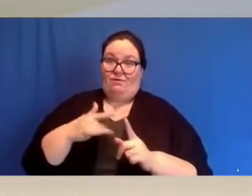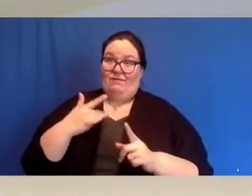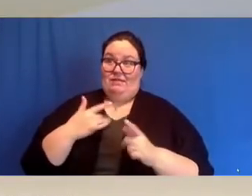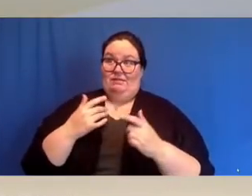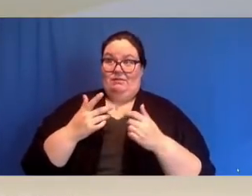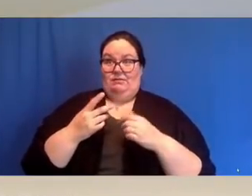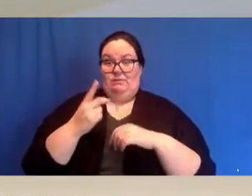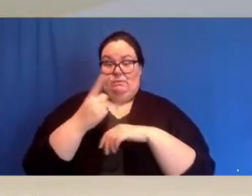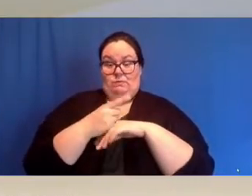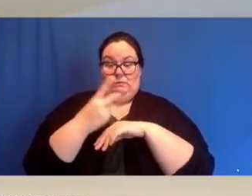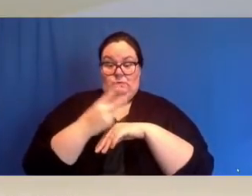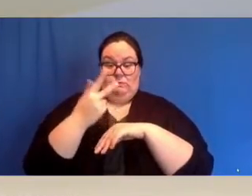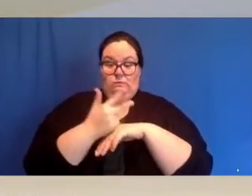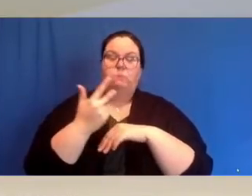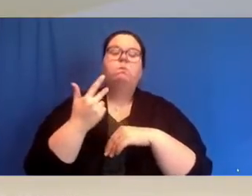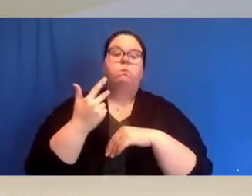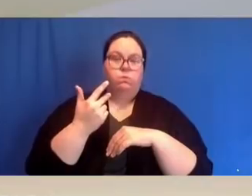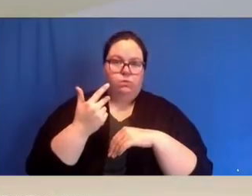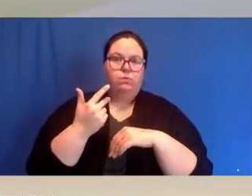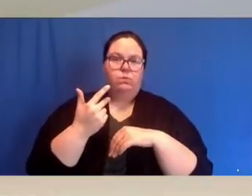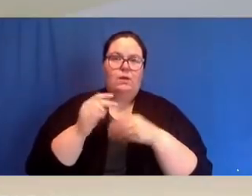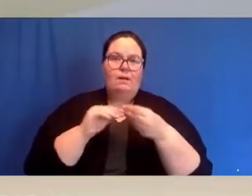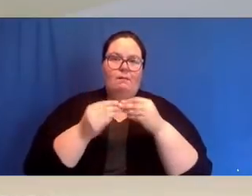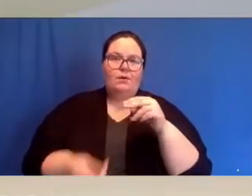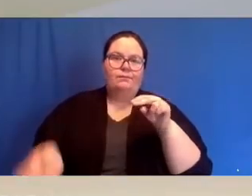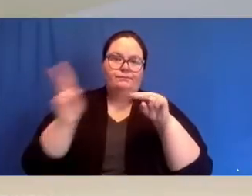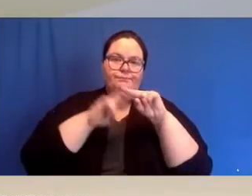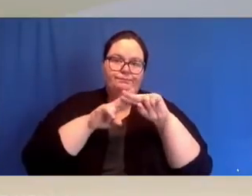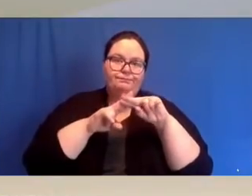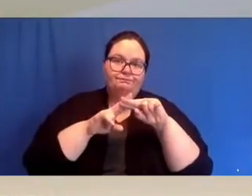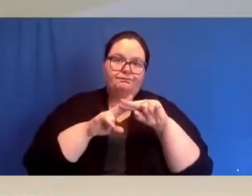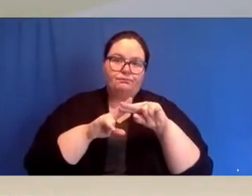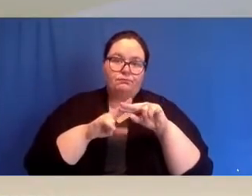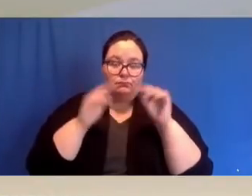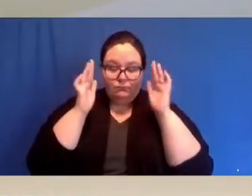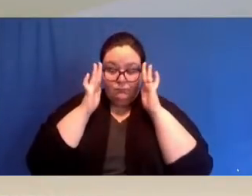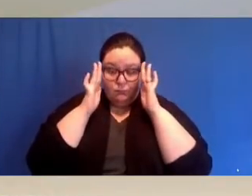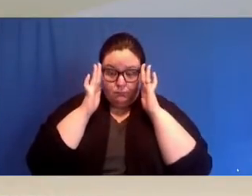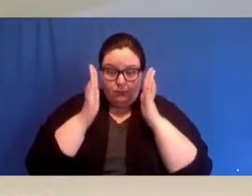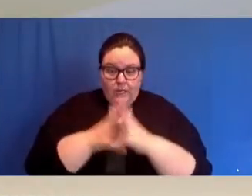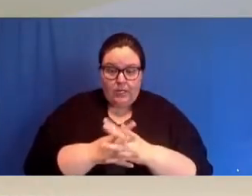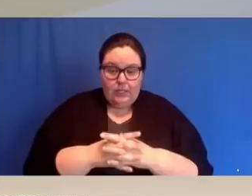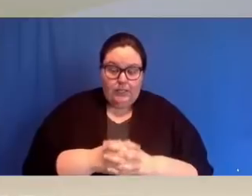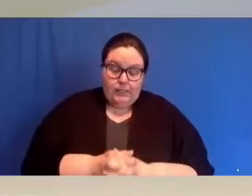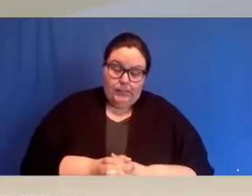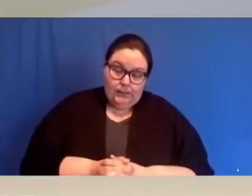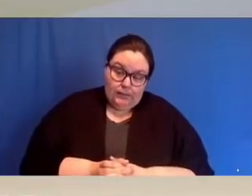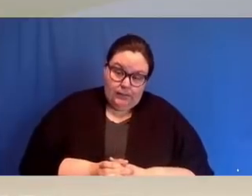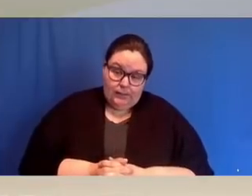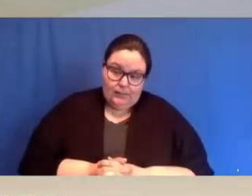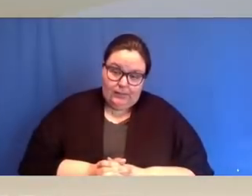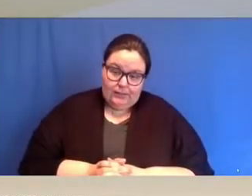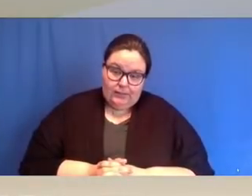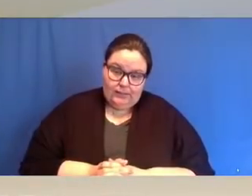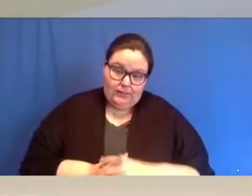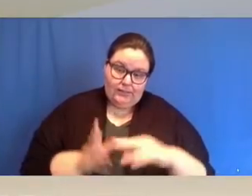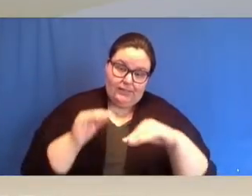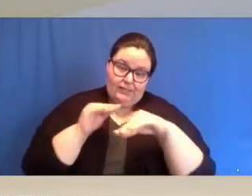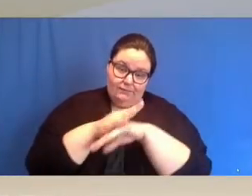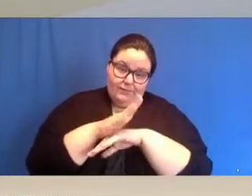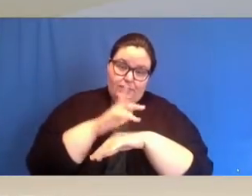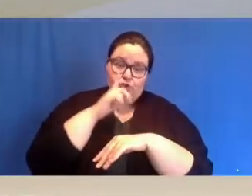days, and it's really hard because it's not only affecting obviously the people